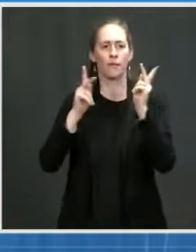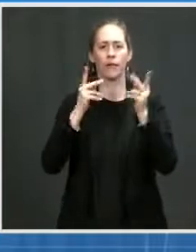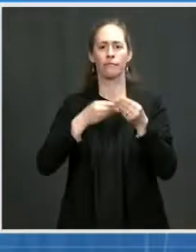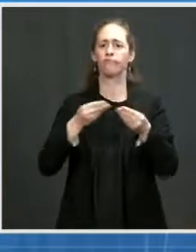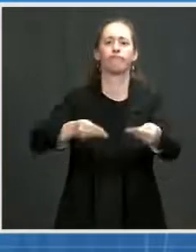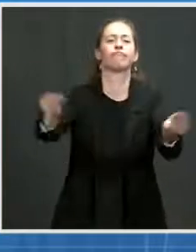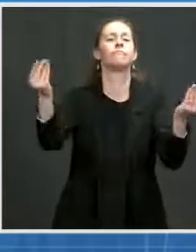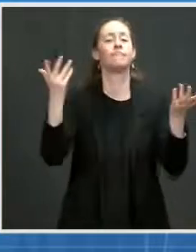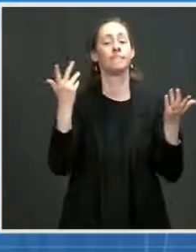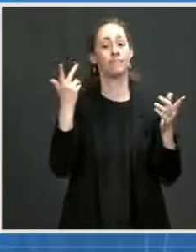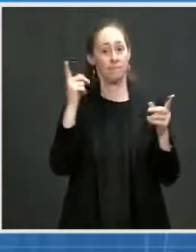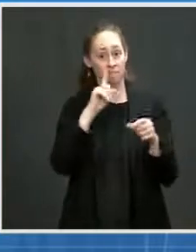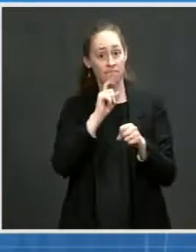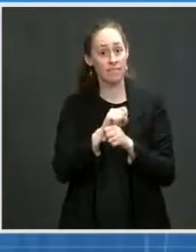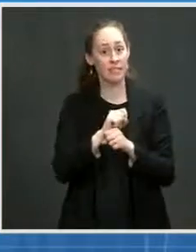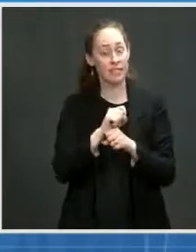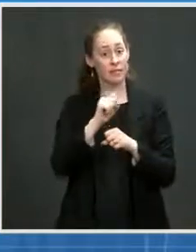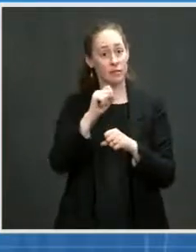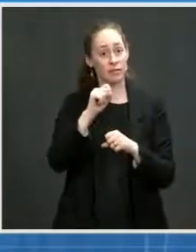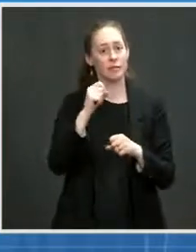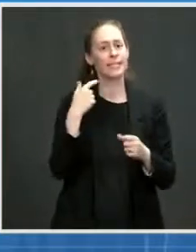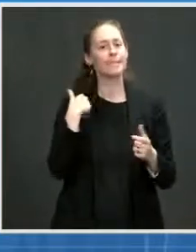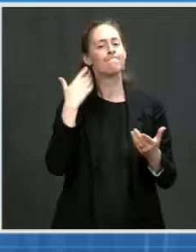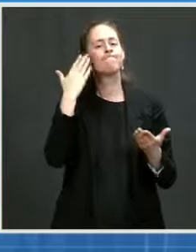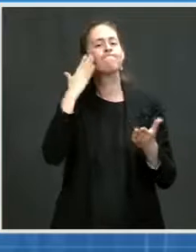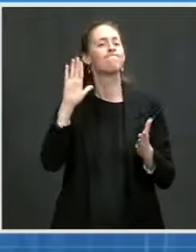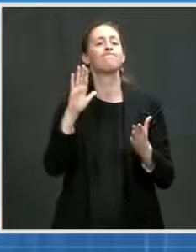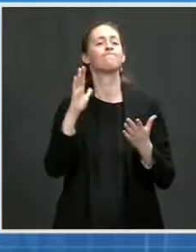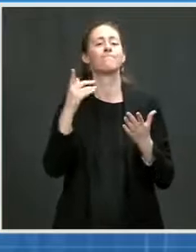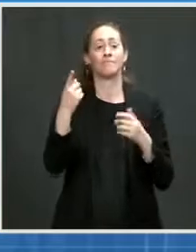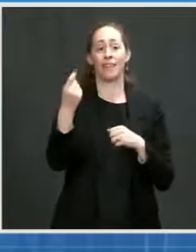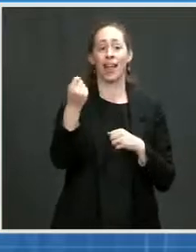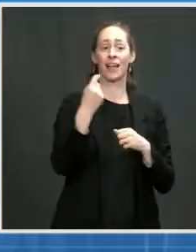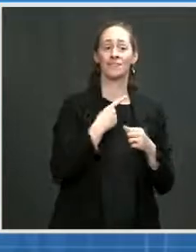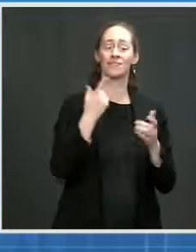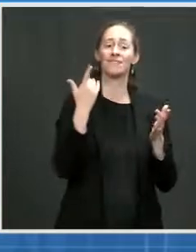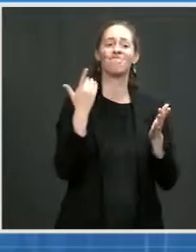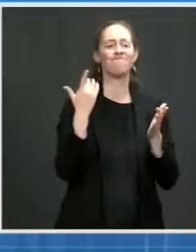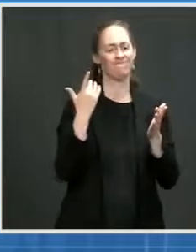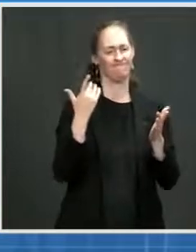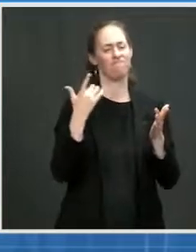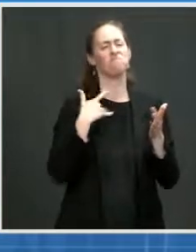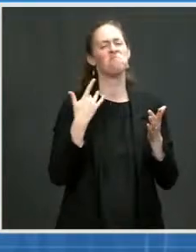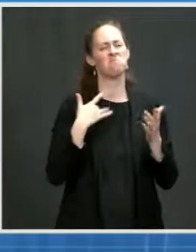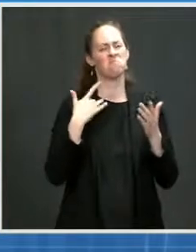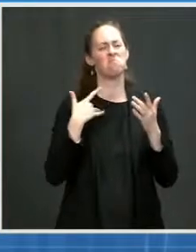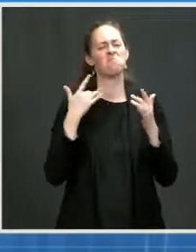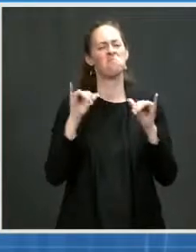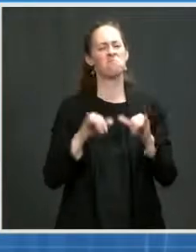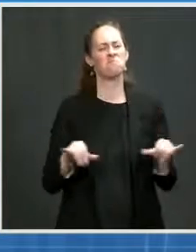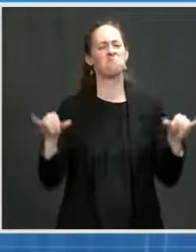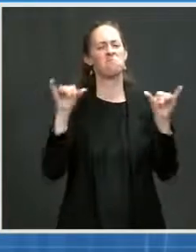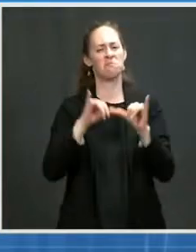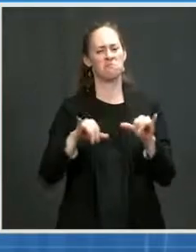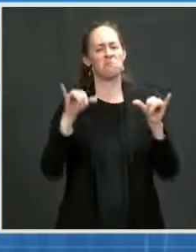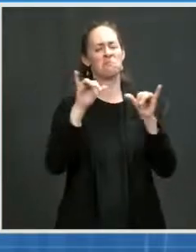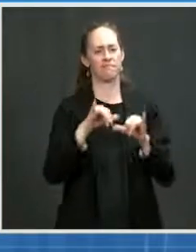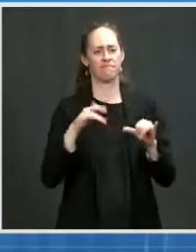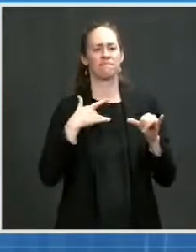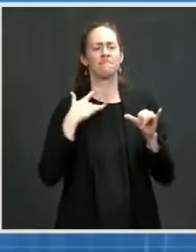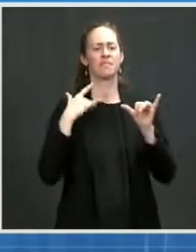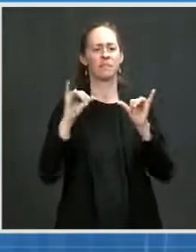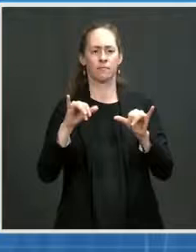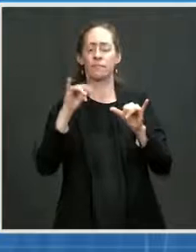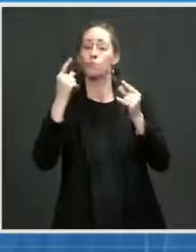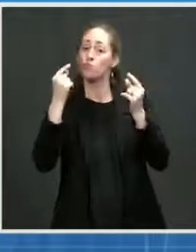that. And since this is a question that keeps being asked, we feel strongly, all of us, that we should continue with the investigation